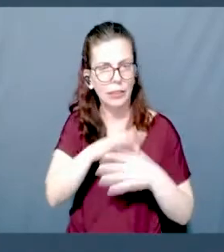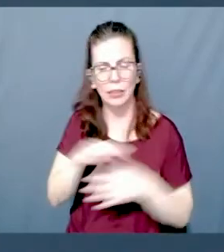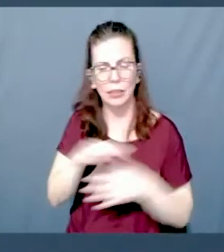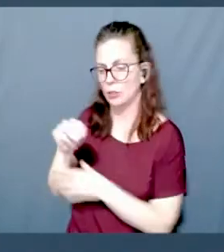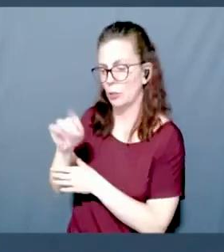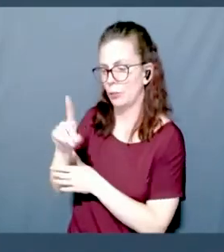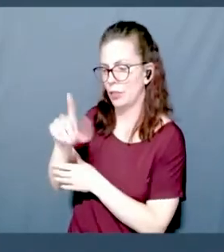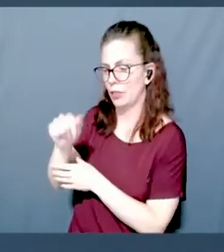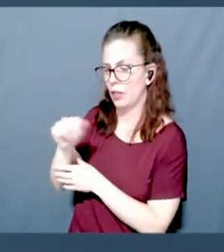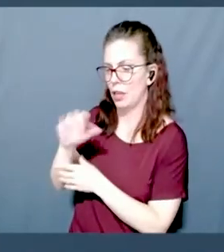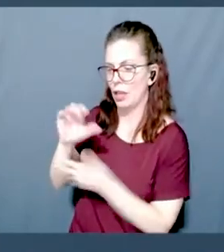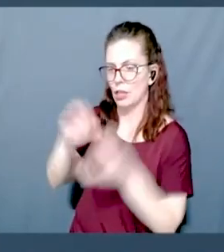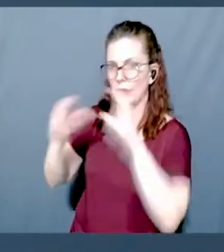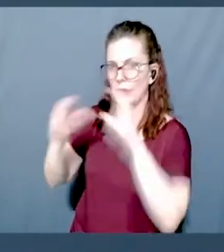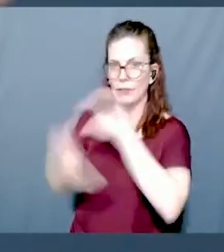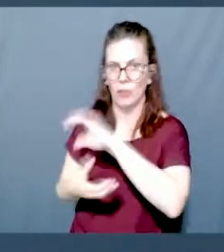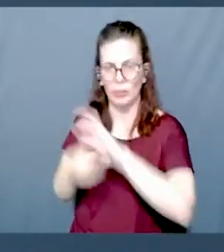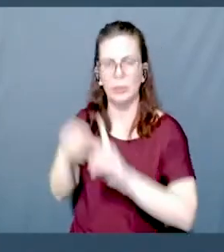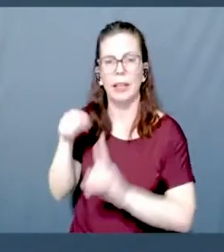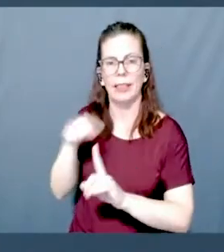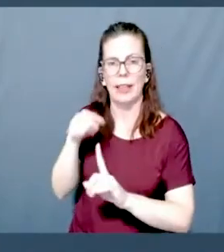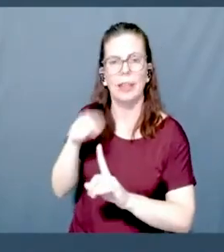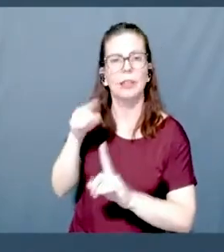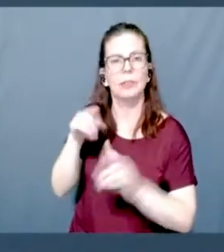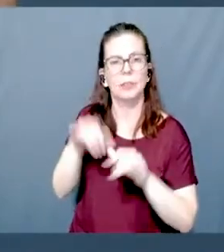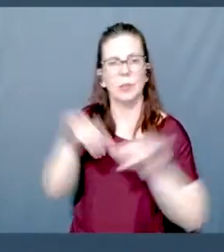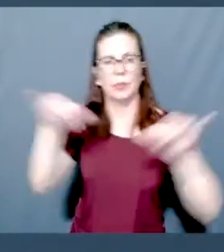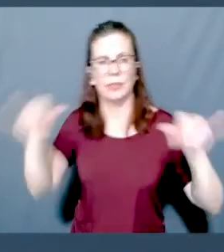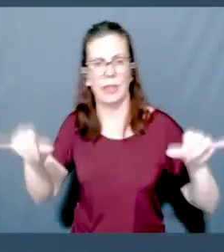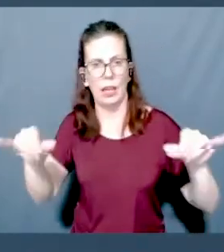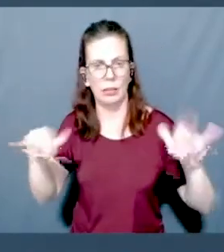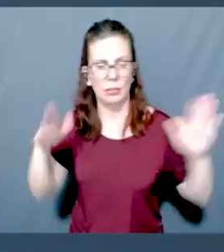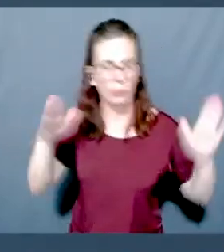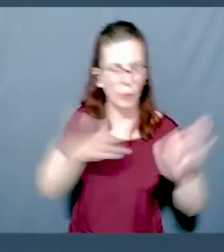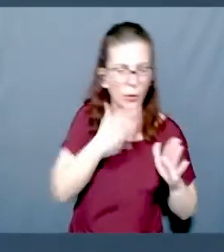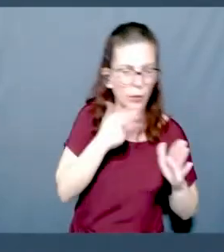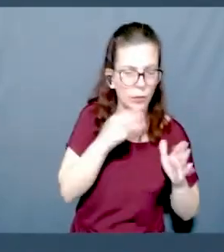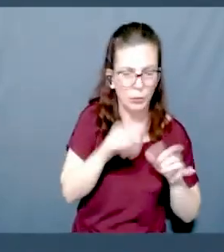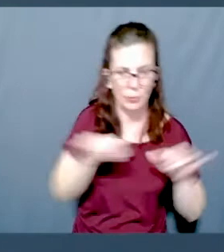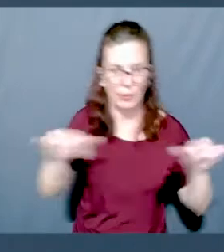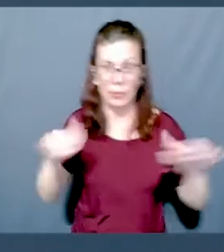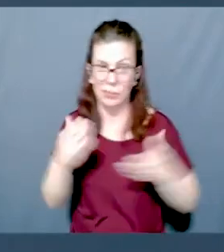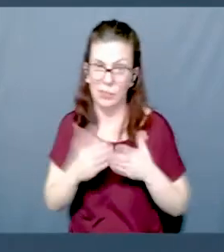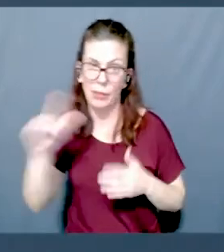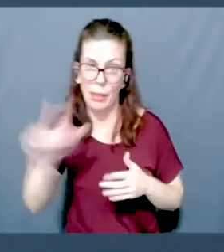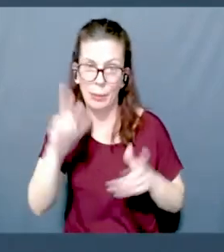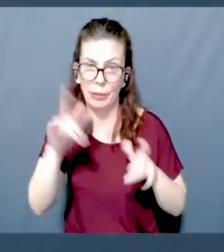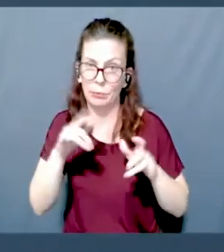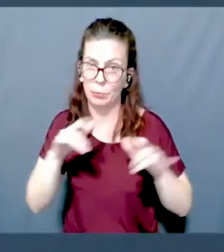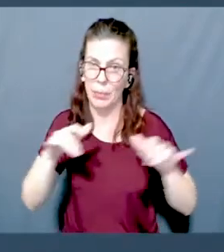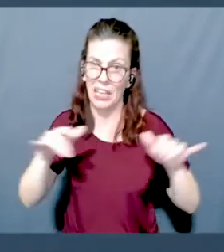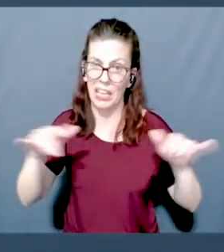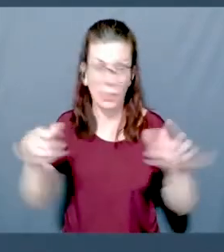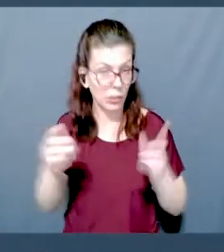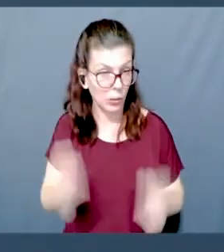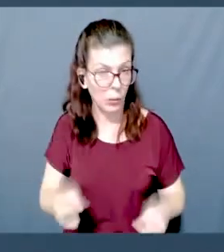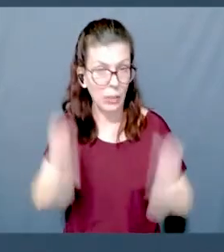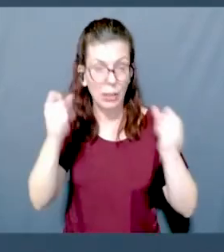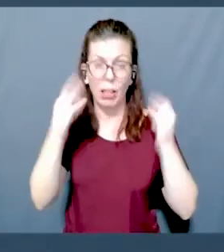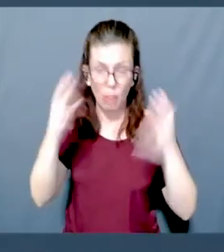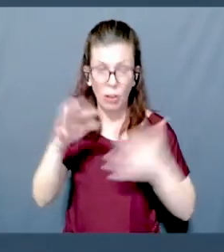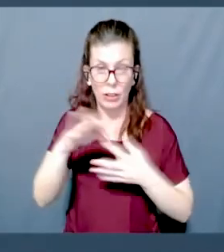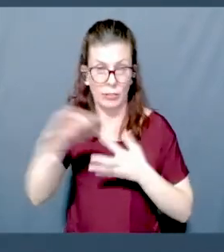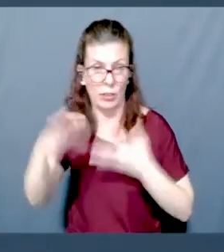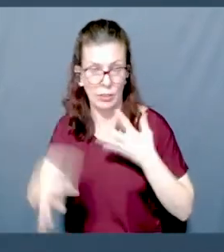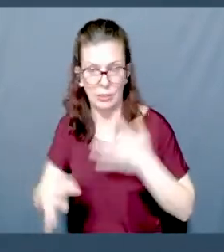encodes VOD content as scale. And as you mentioned, these libraries are getting really big, they're growing quickly, there's lots of content. So Media Convert's able